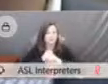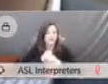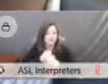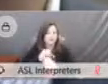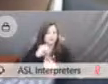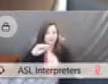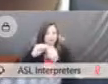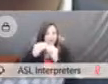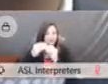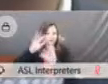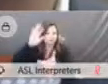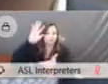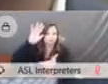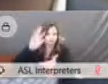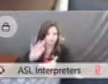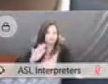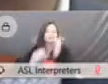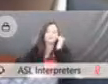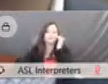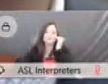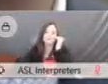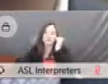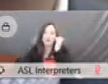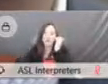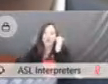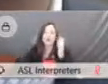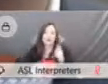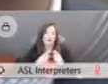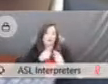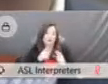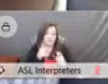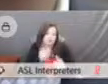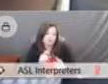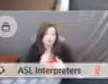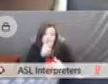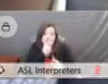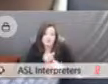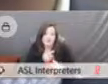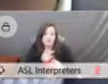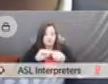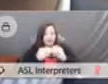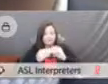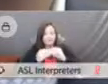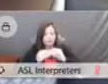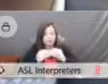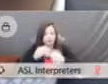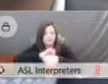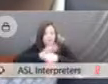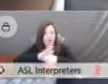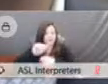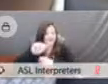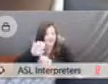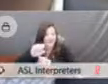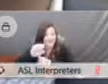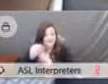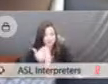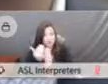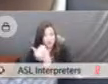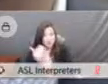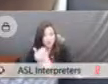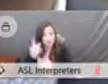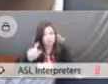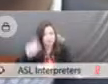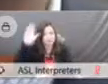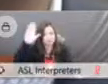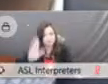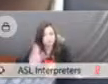And what we should see with that is decreasing numbers, as Dr. Jefferson said, decreasing numbers of new cases, of people